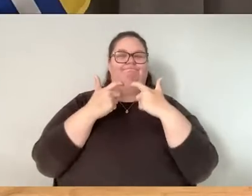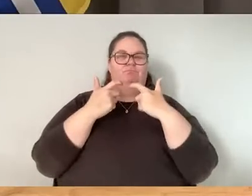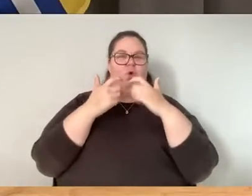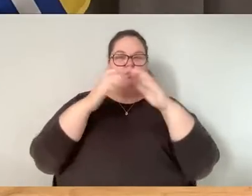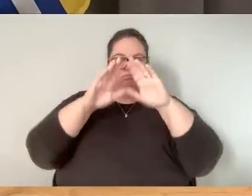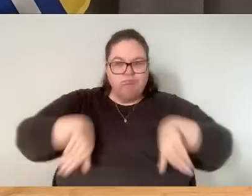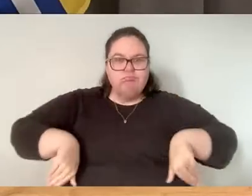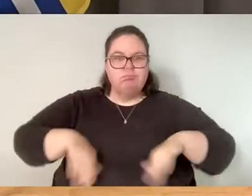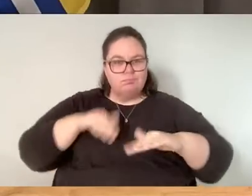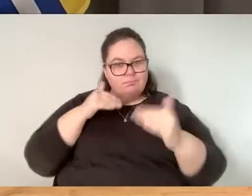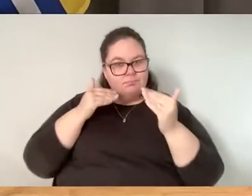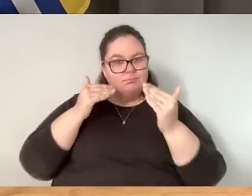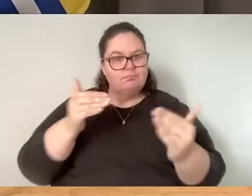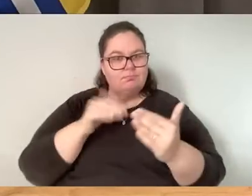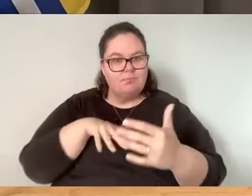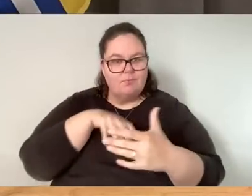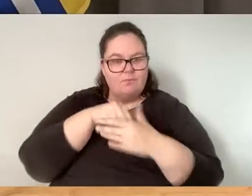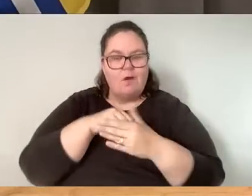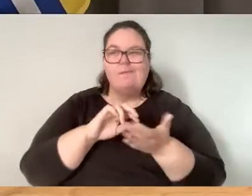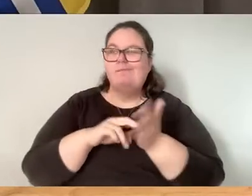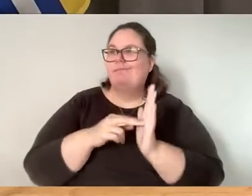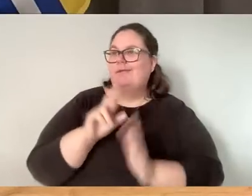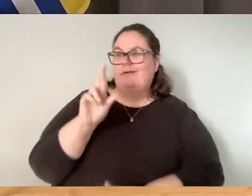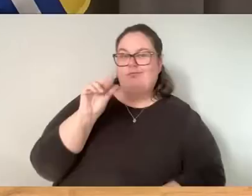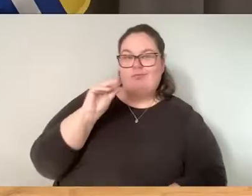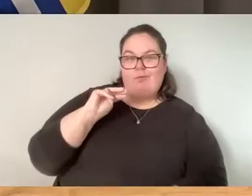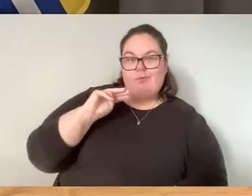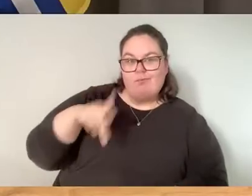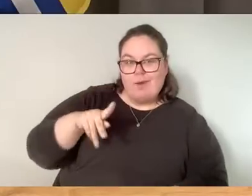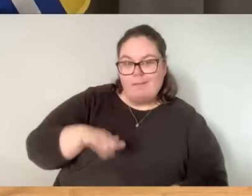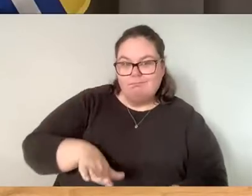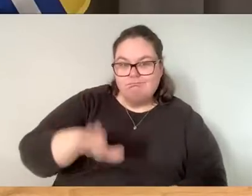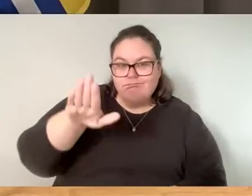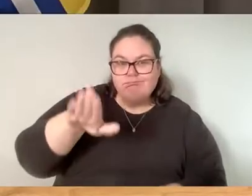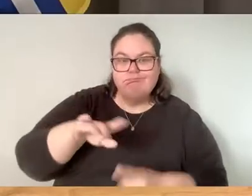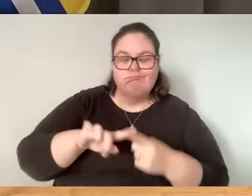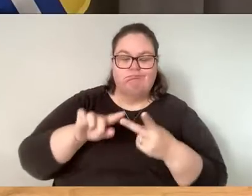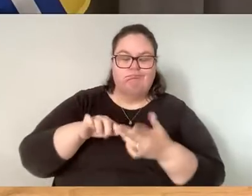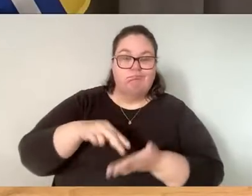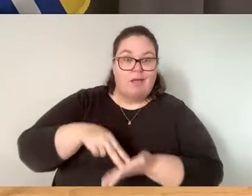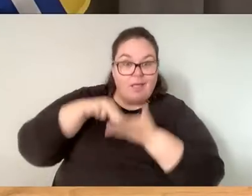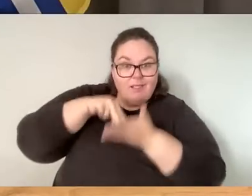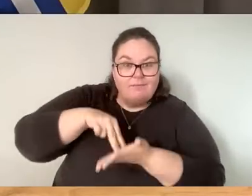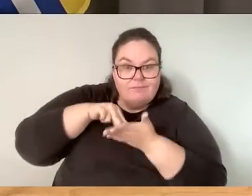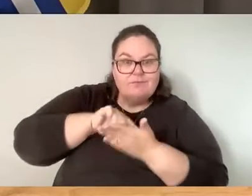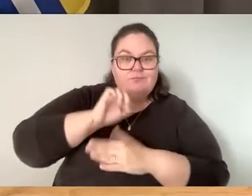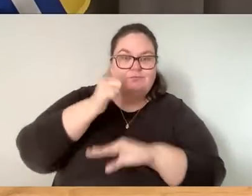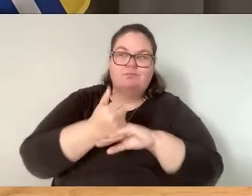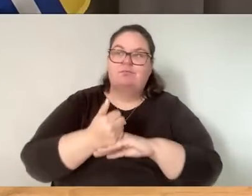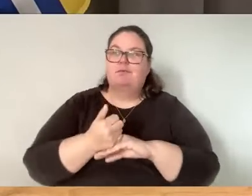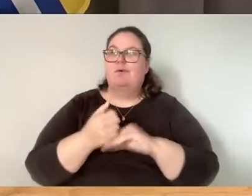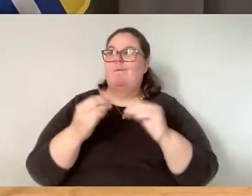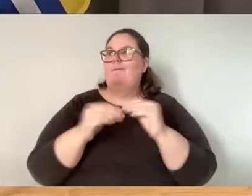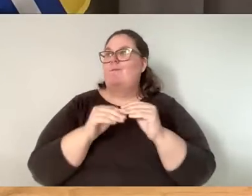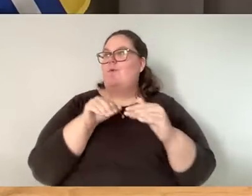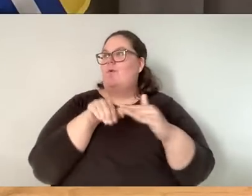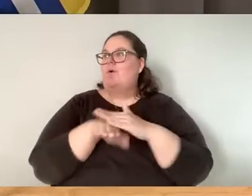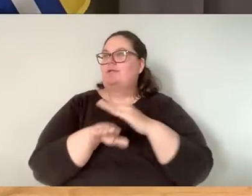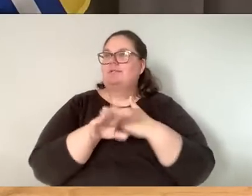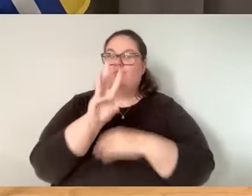installing accessibility ramps, elevators, creating more accessible